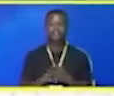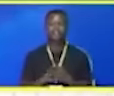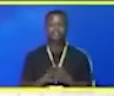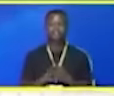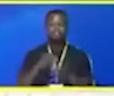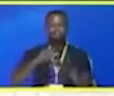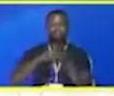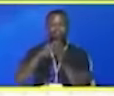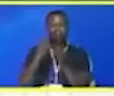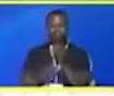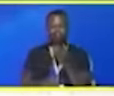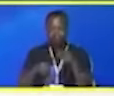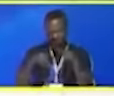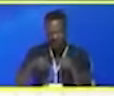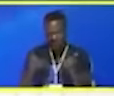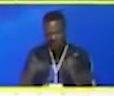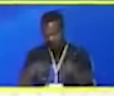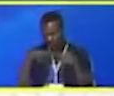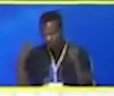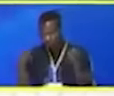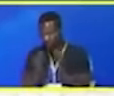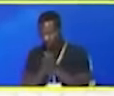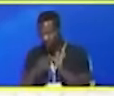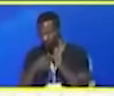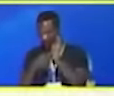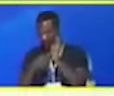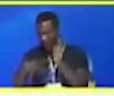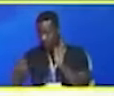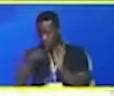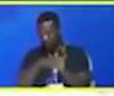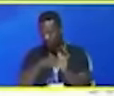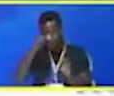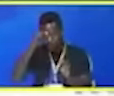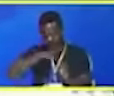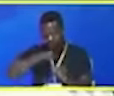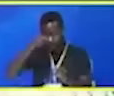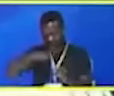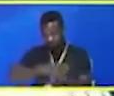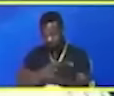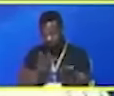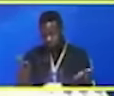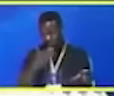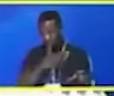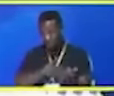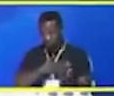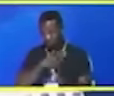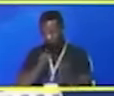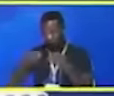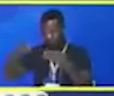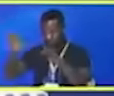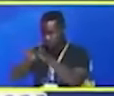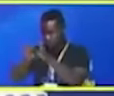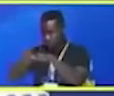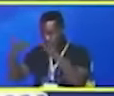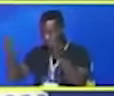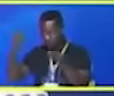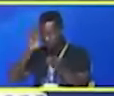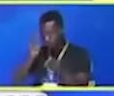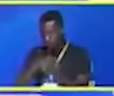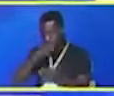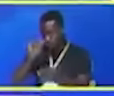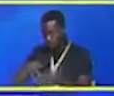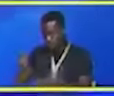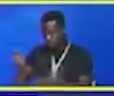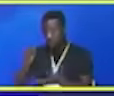That means in this revelation that I'm bringing tonight, ladies and gentlemen, if this door has been opened for us,